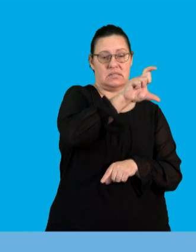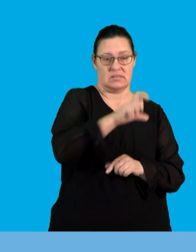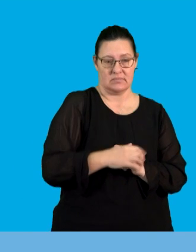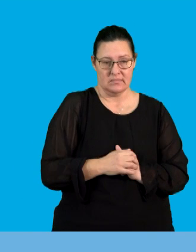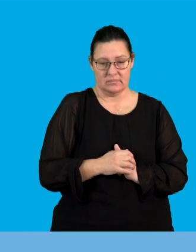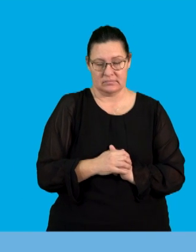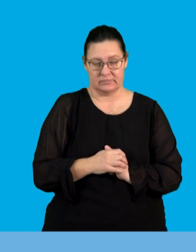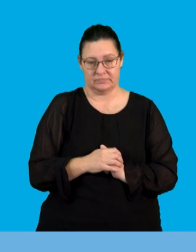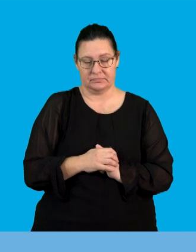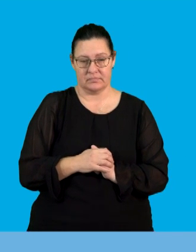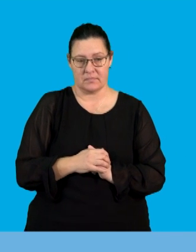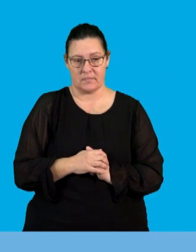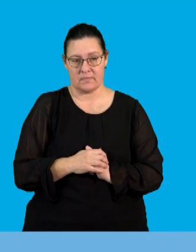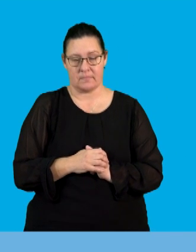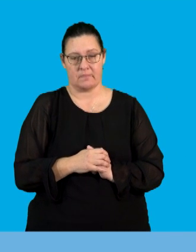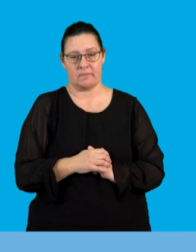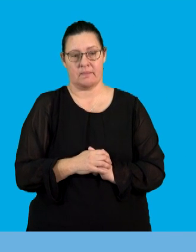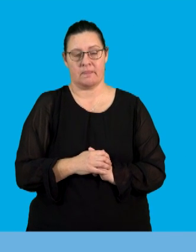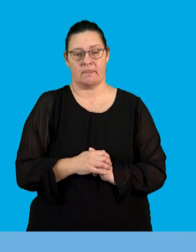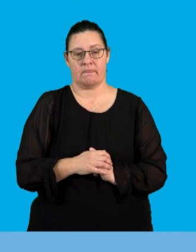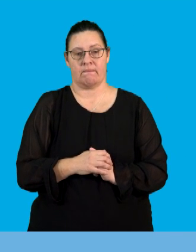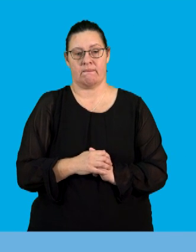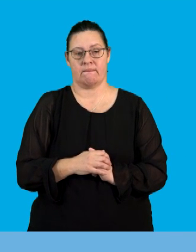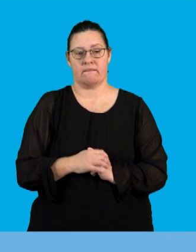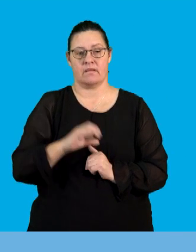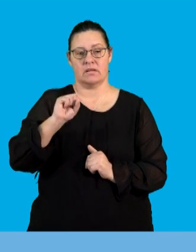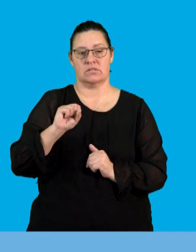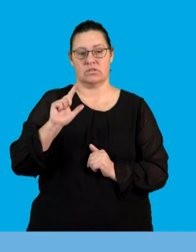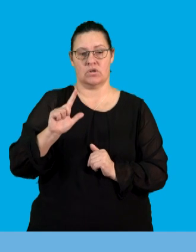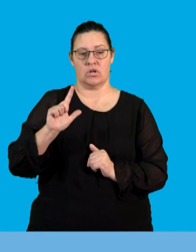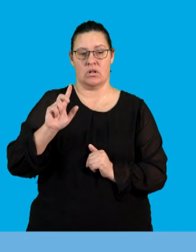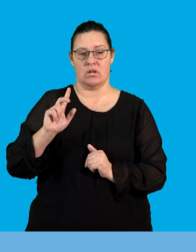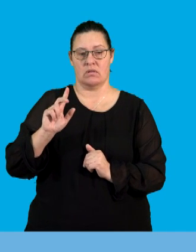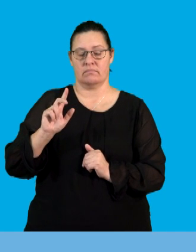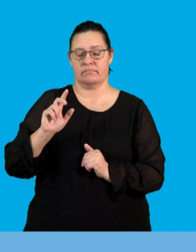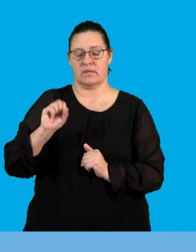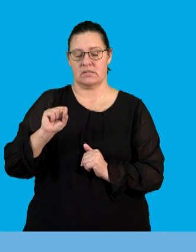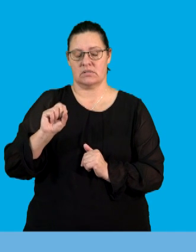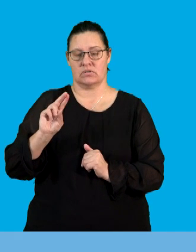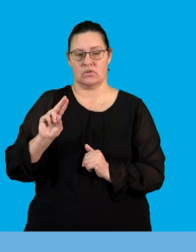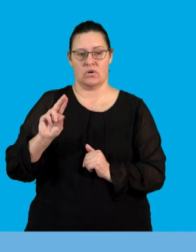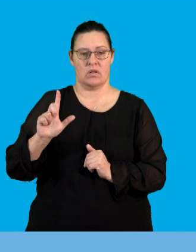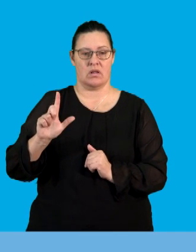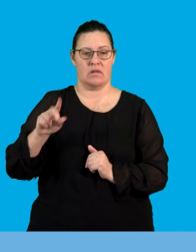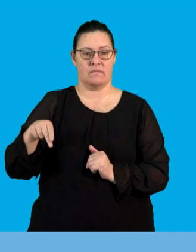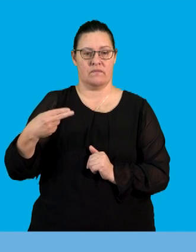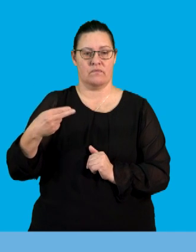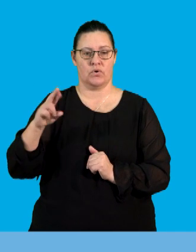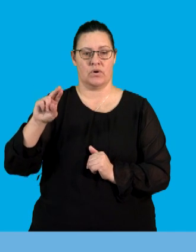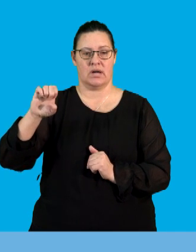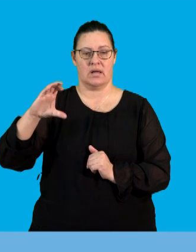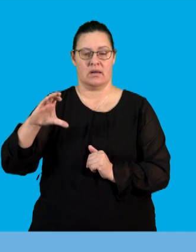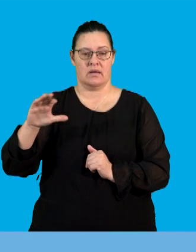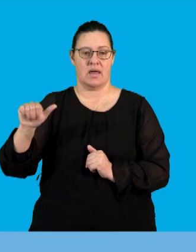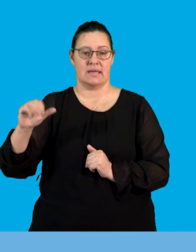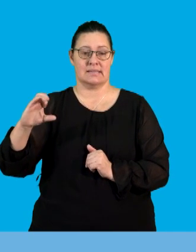is the number in front that you have added there. Now, sulfuric acid and lithium as the reaction, we need to